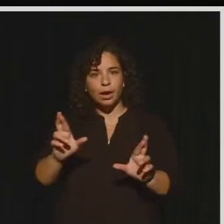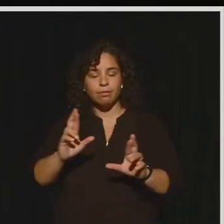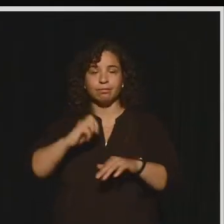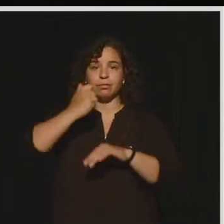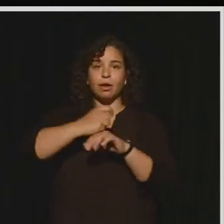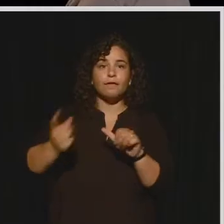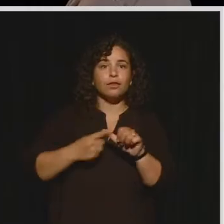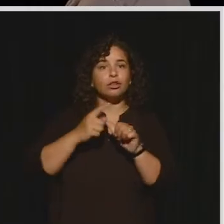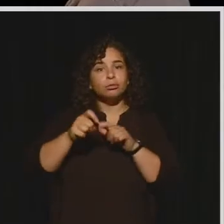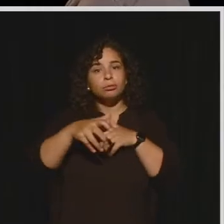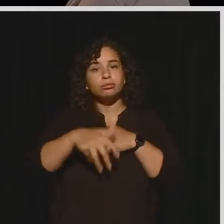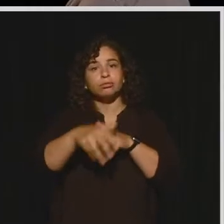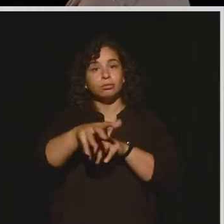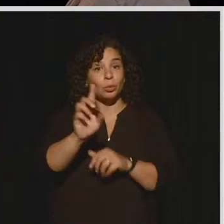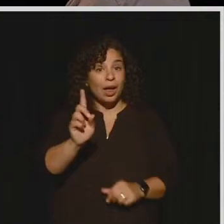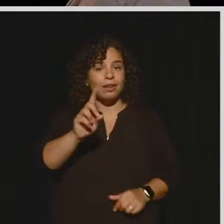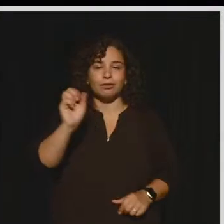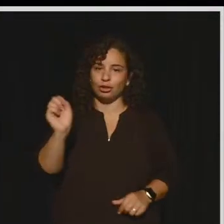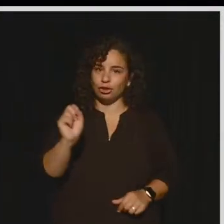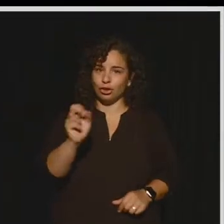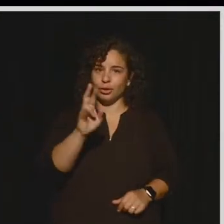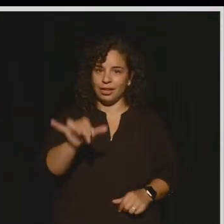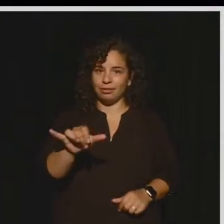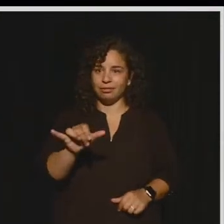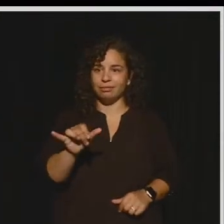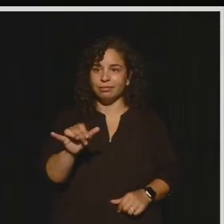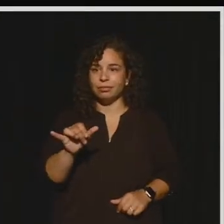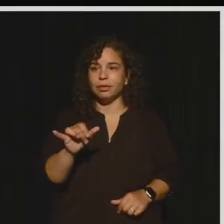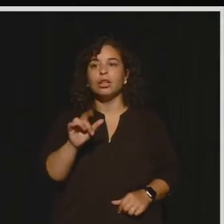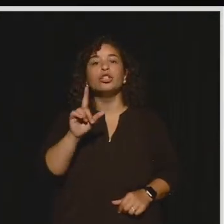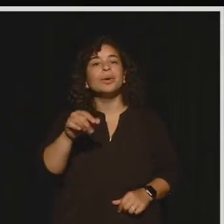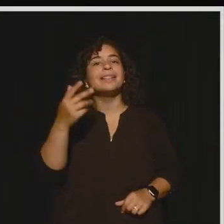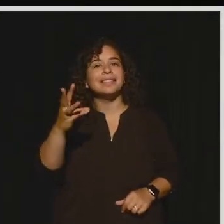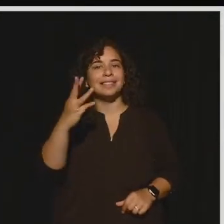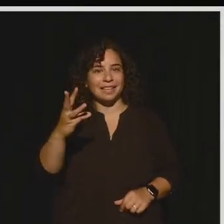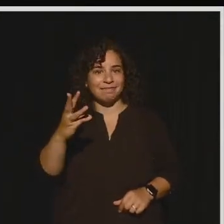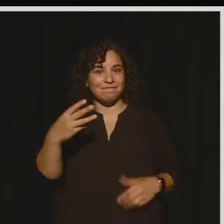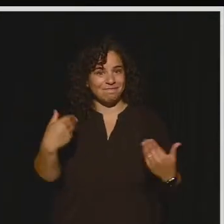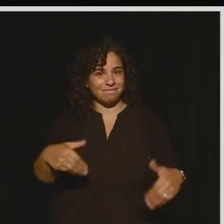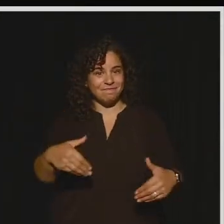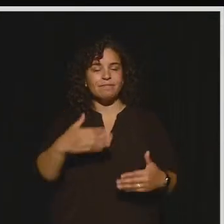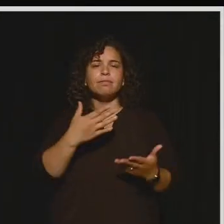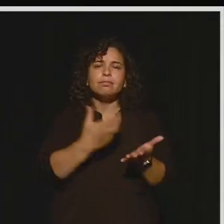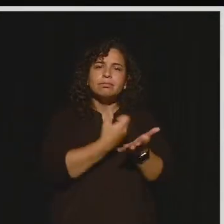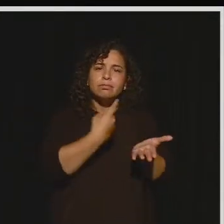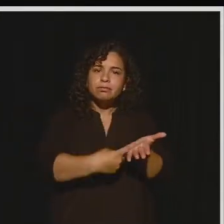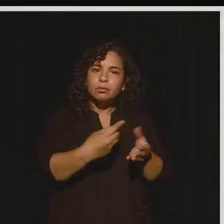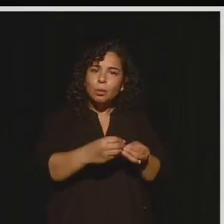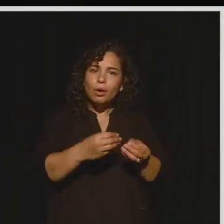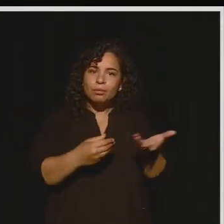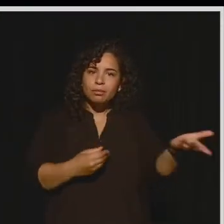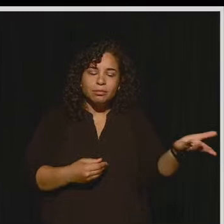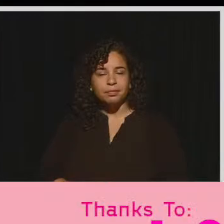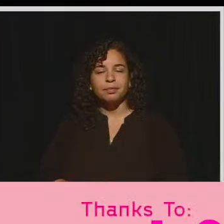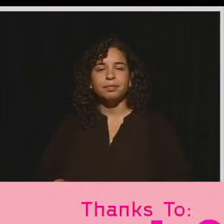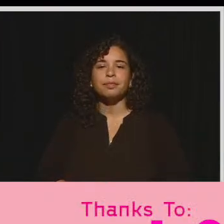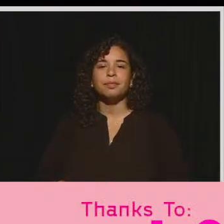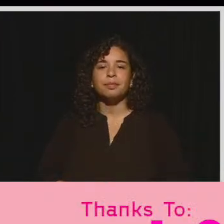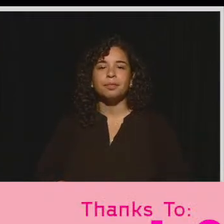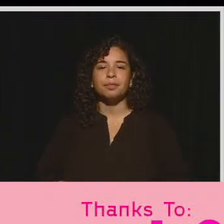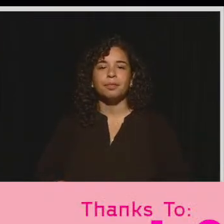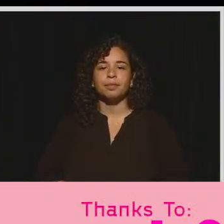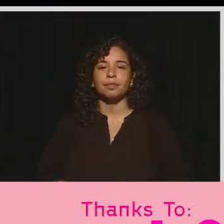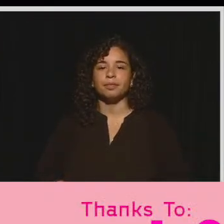Surrey. Welcome to the panel, Shawn. Thanks, Charmaine. Tell us a little bit more about you.